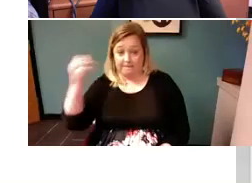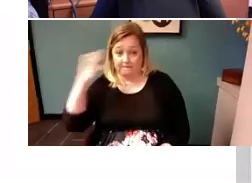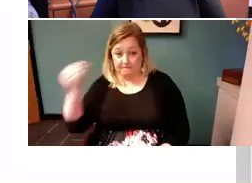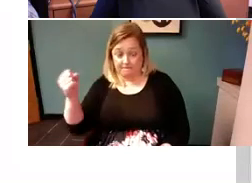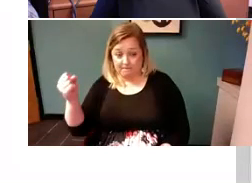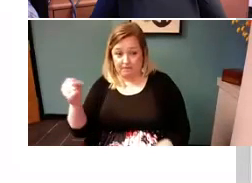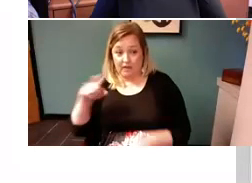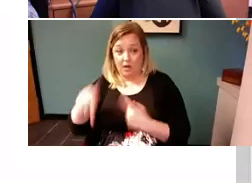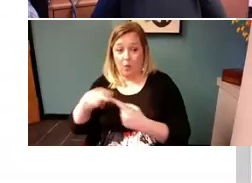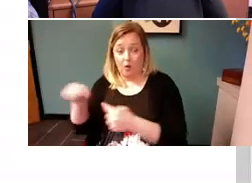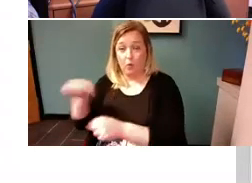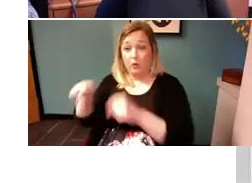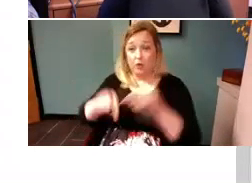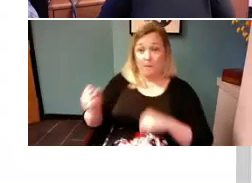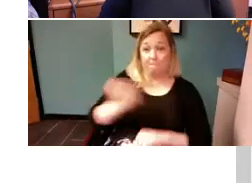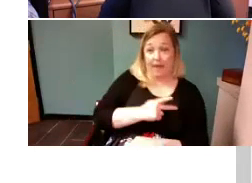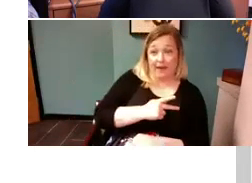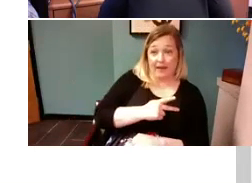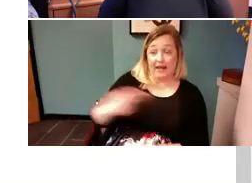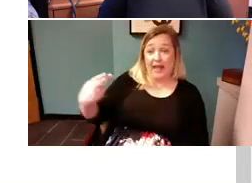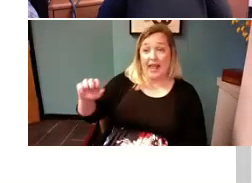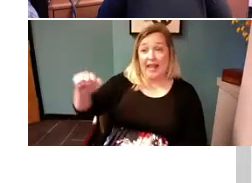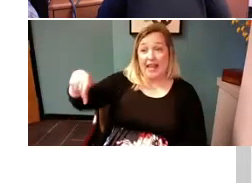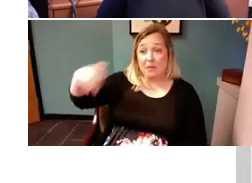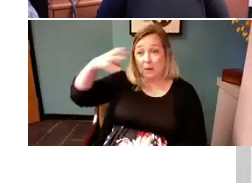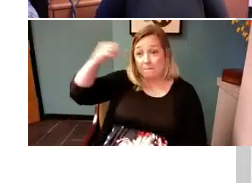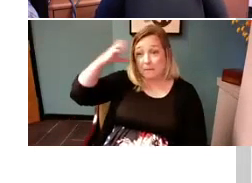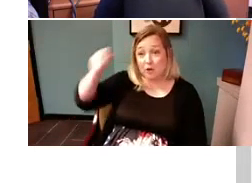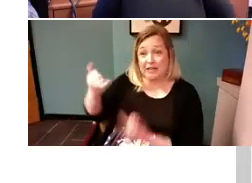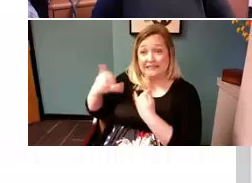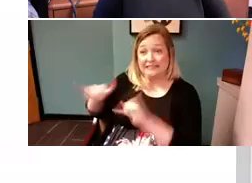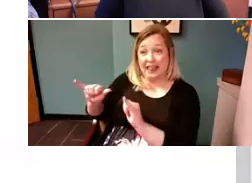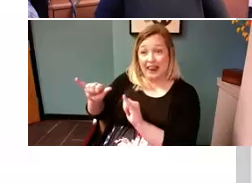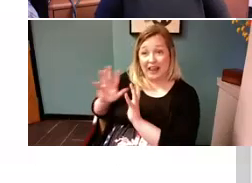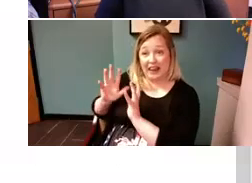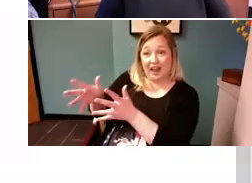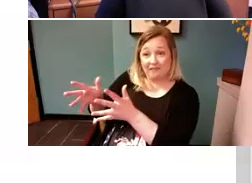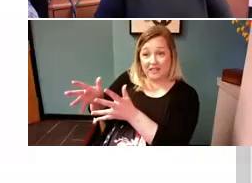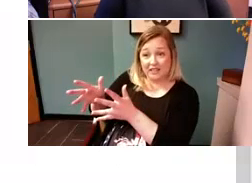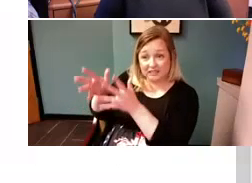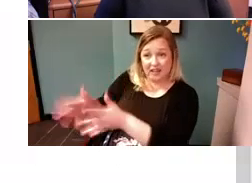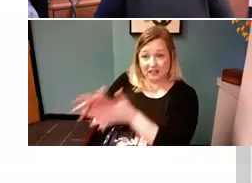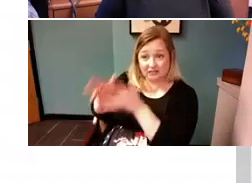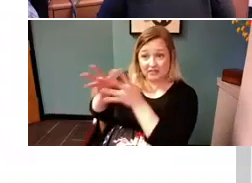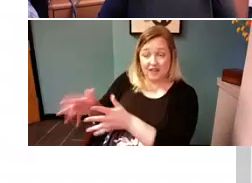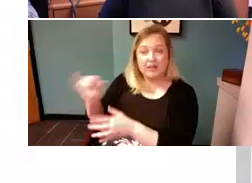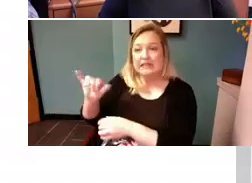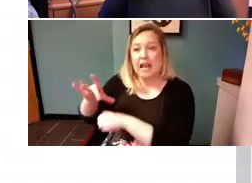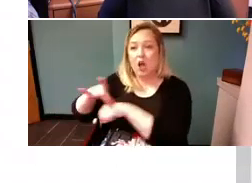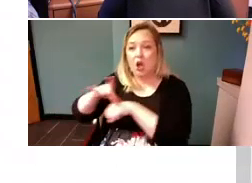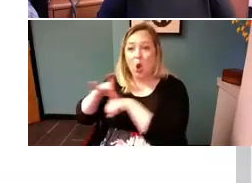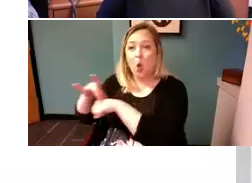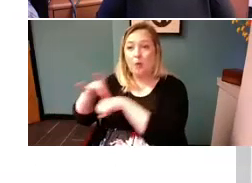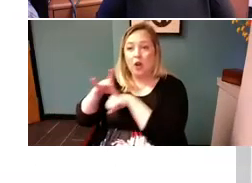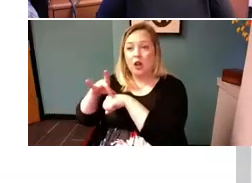heap memory still stays. Think of the heap memory as a global memory that is available across